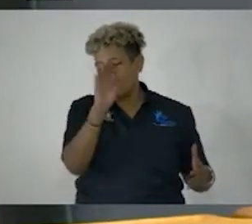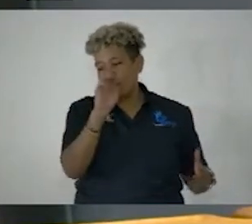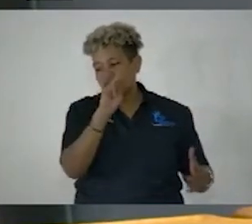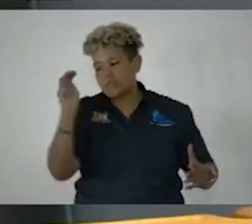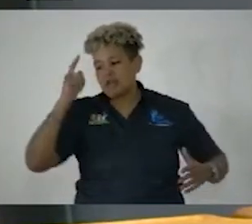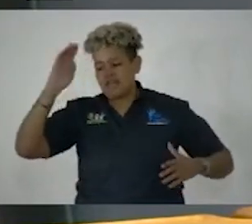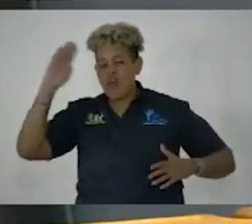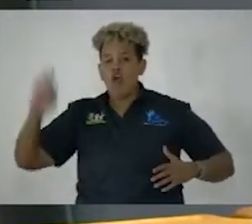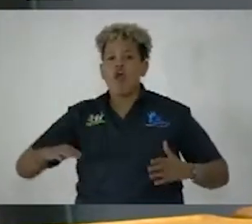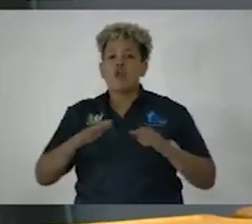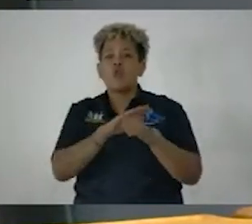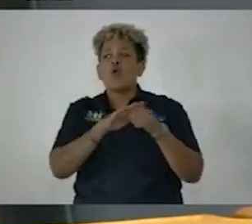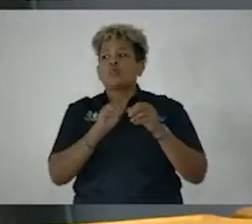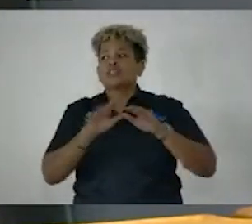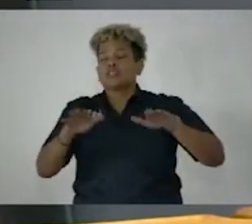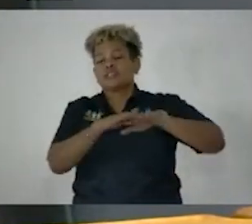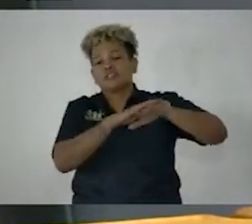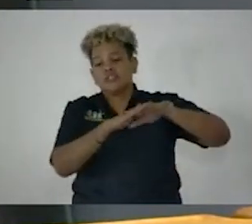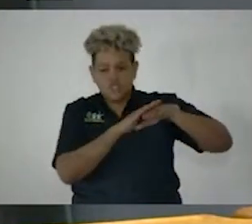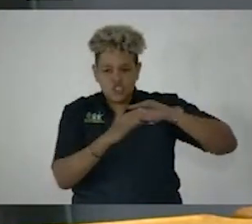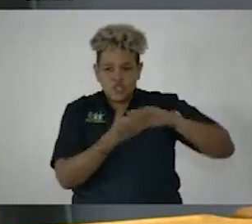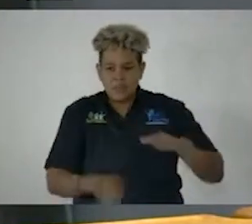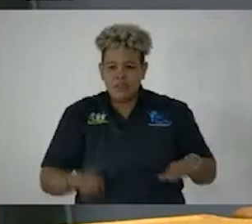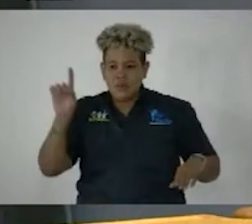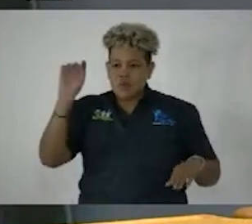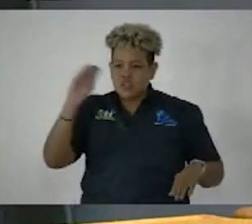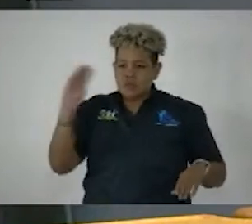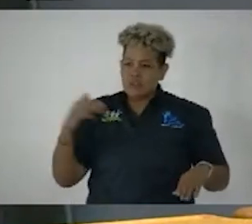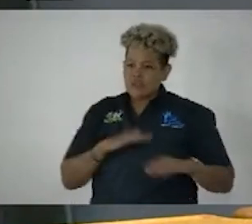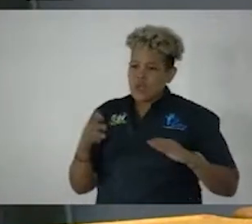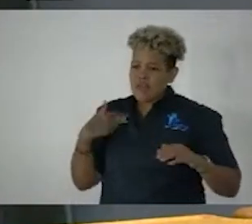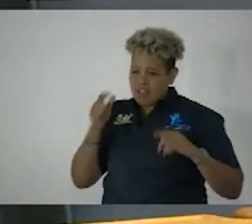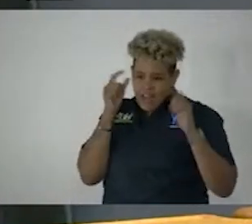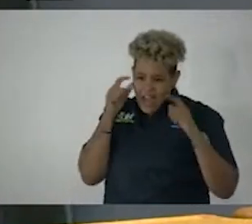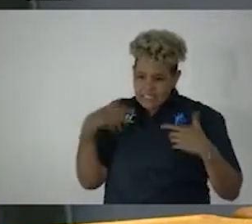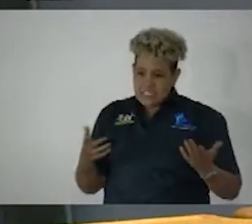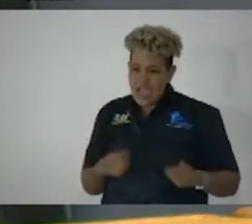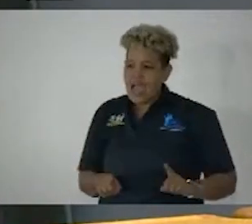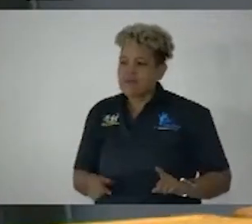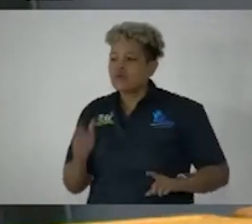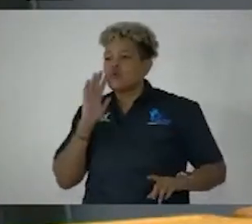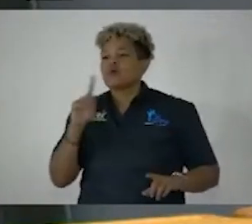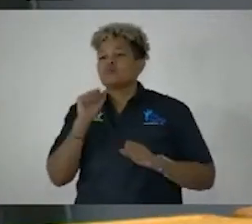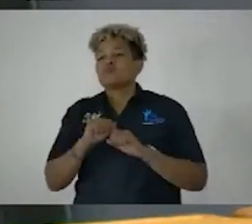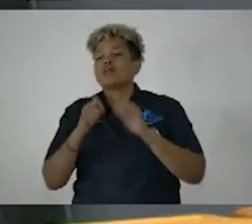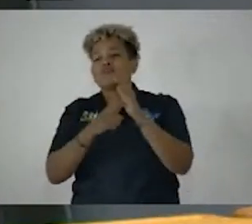for all of the sites across the island. This is going to, 100, I don't have my glasses. This is going to